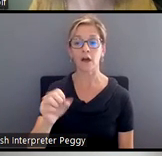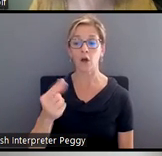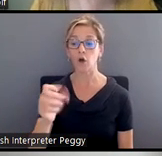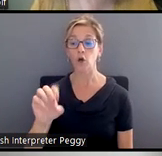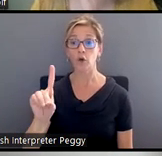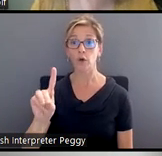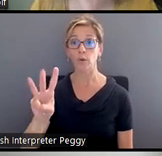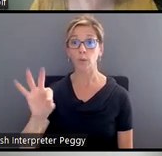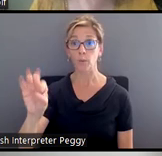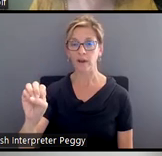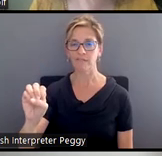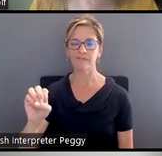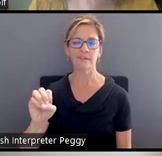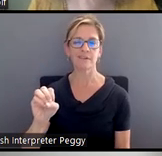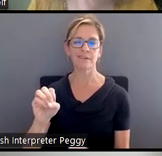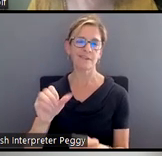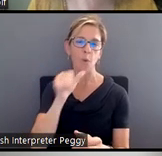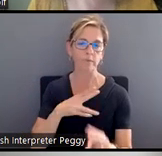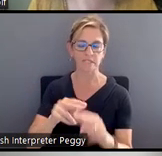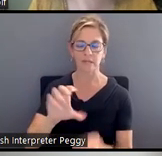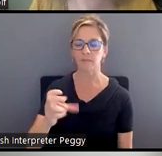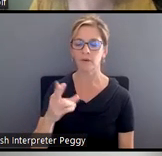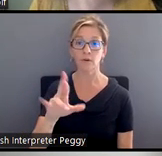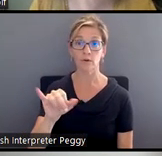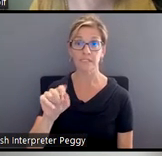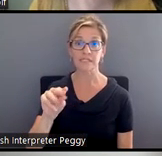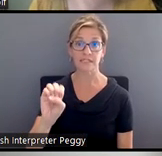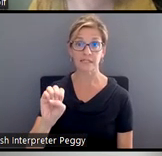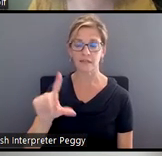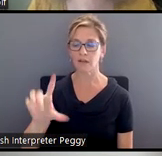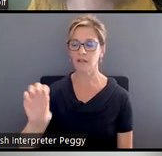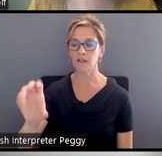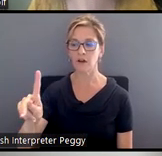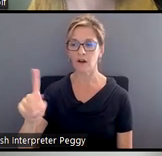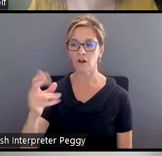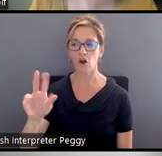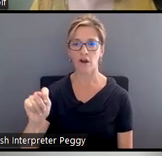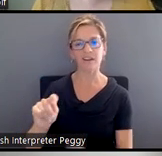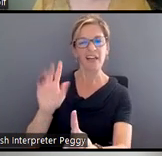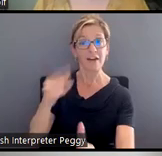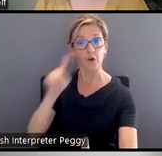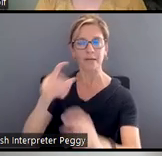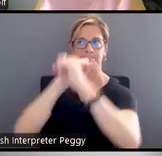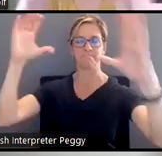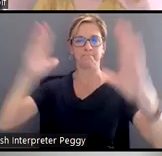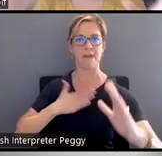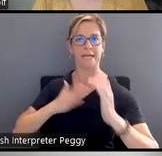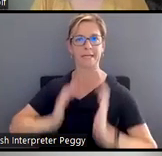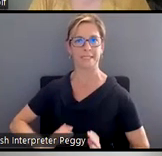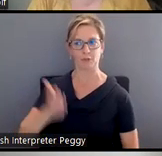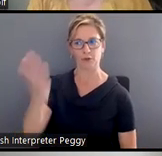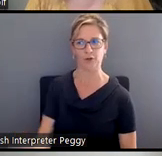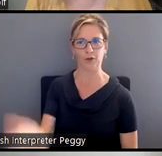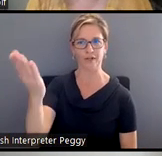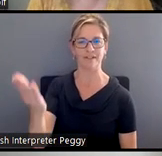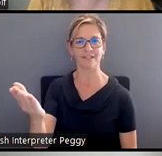So when you think of your audience, it doesn't hurt to have one particular person in mind who is an amalgamation of